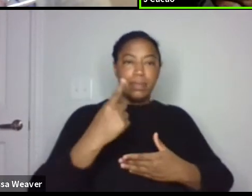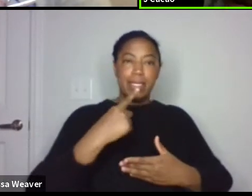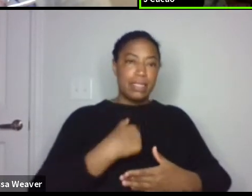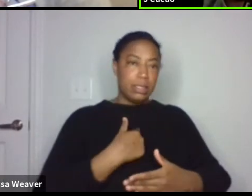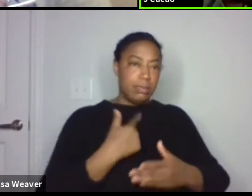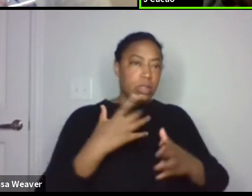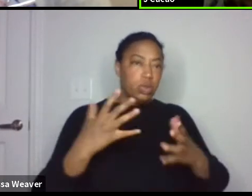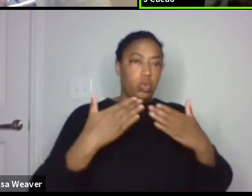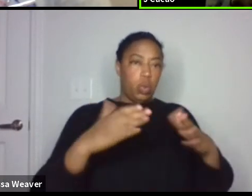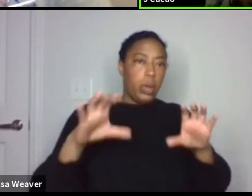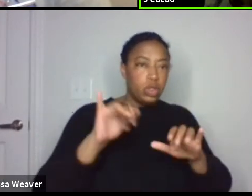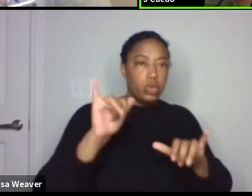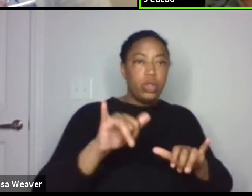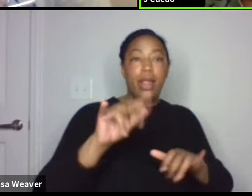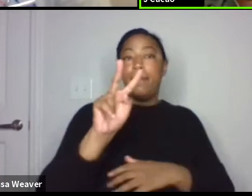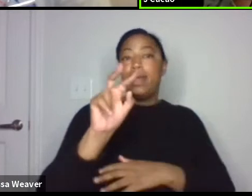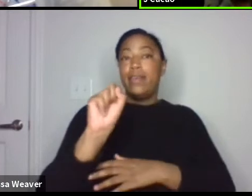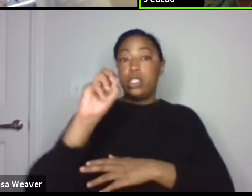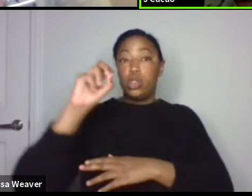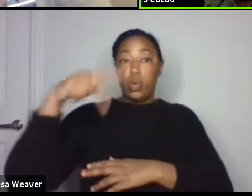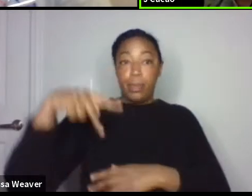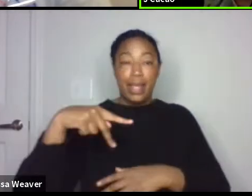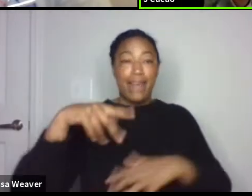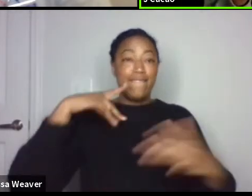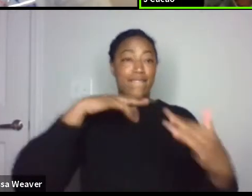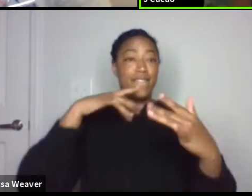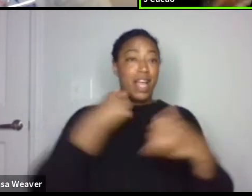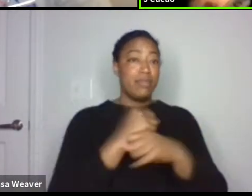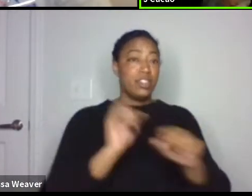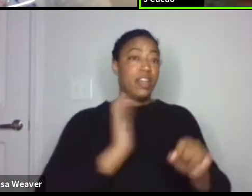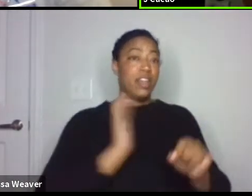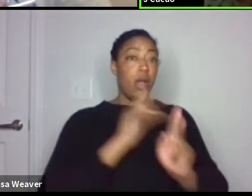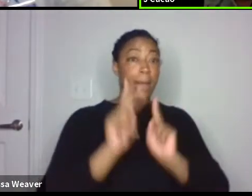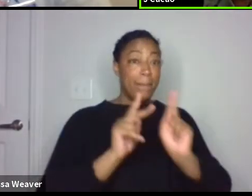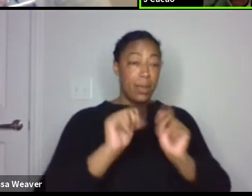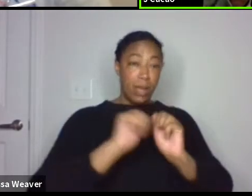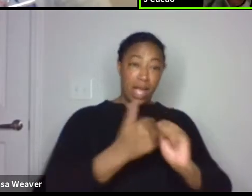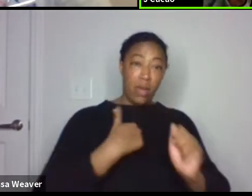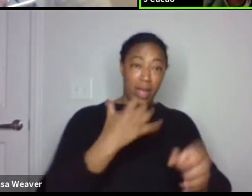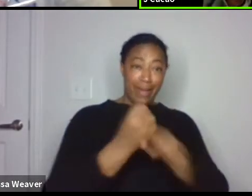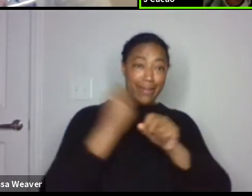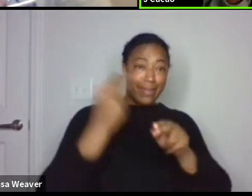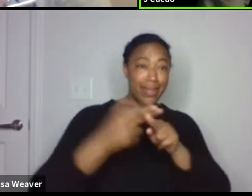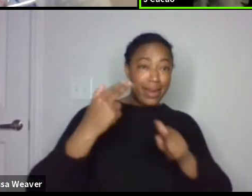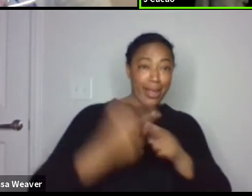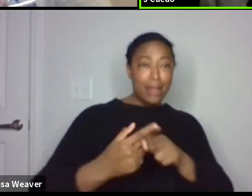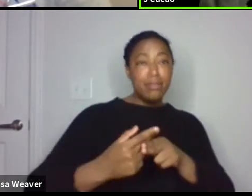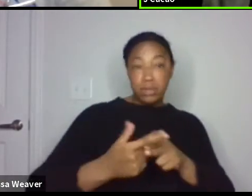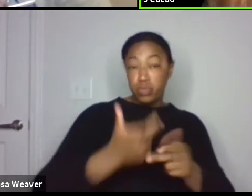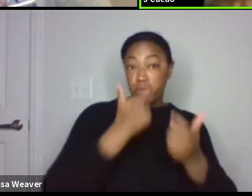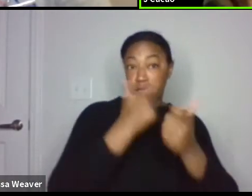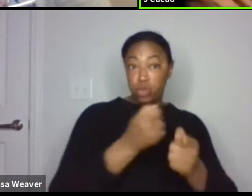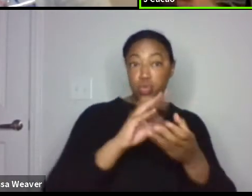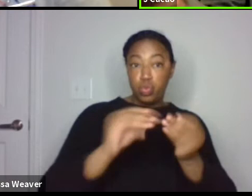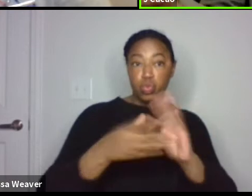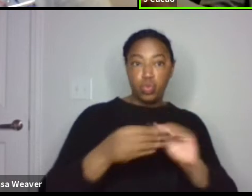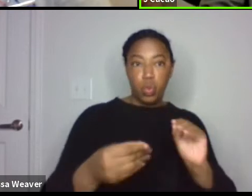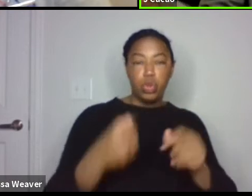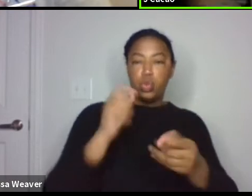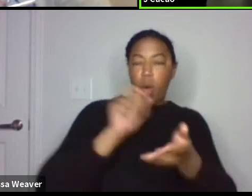But VSOP, Vibe Save Our People, actually the how that came about was interesting, man. Like, so I wrote the hook for